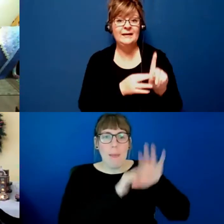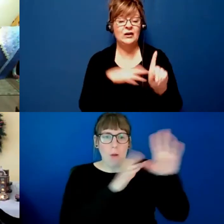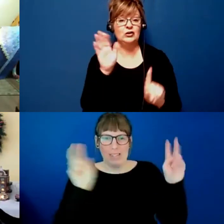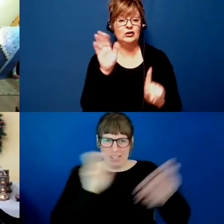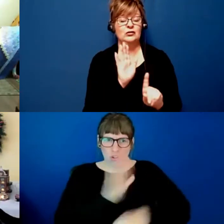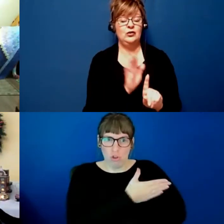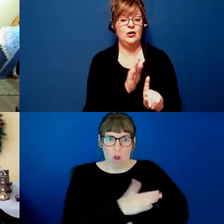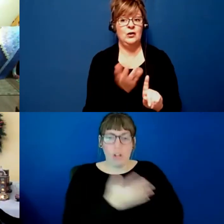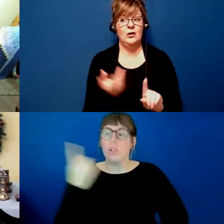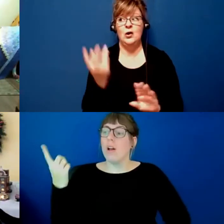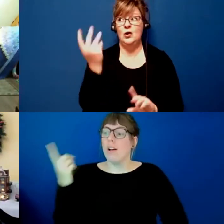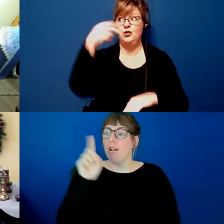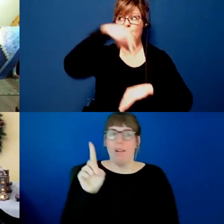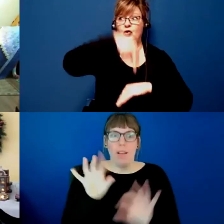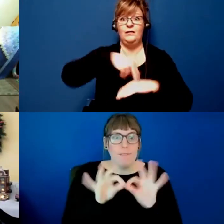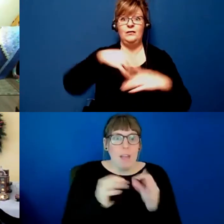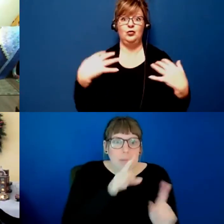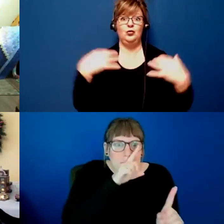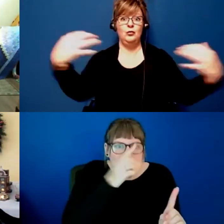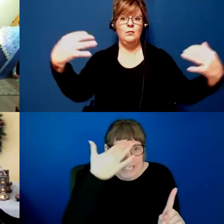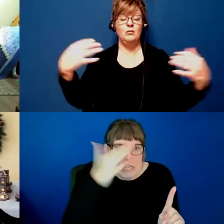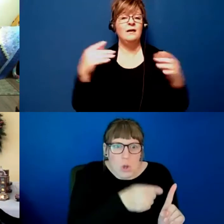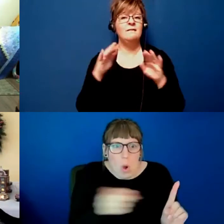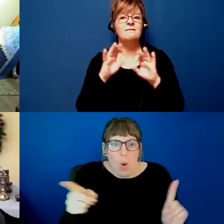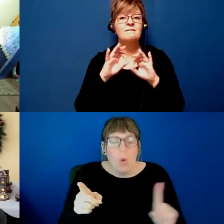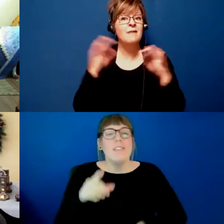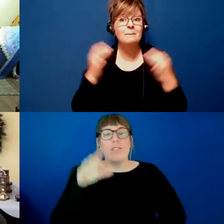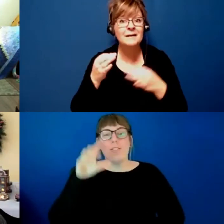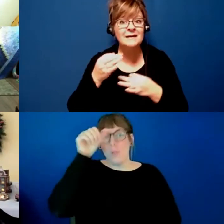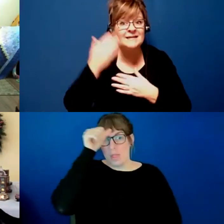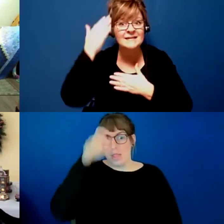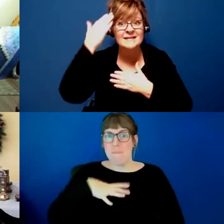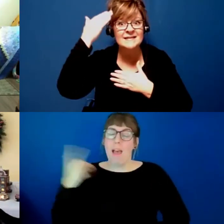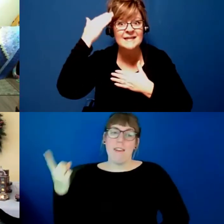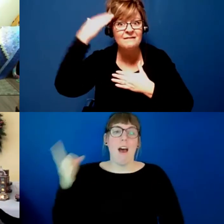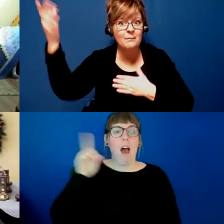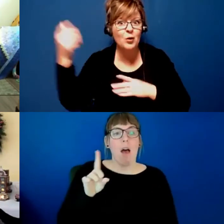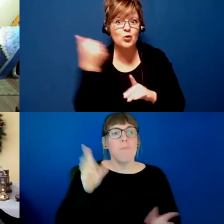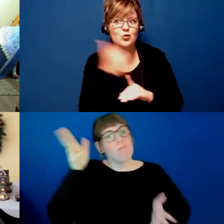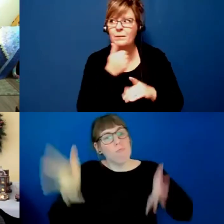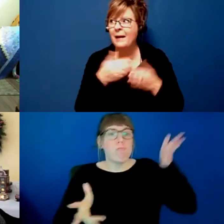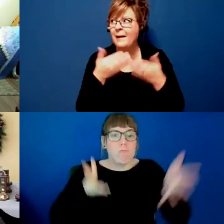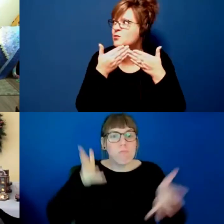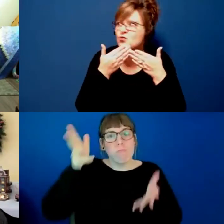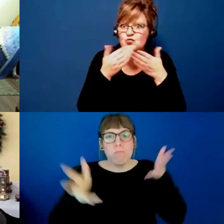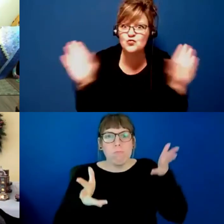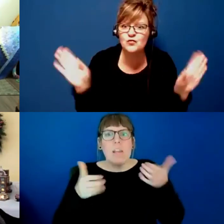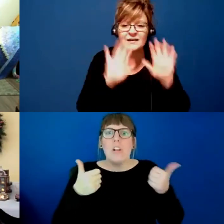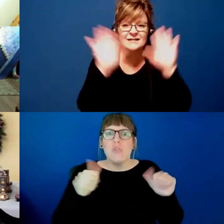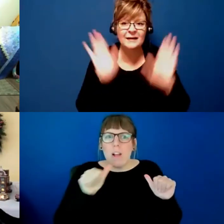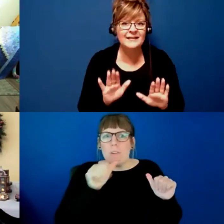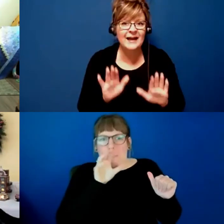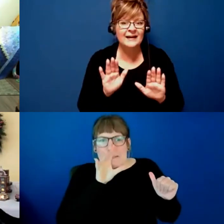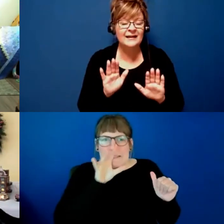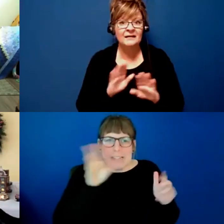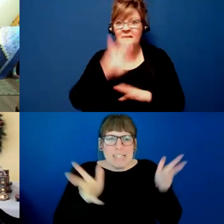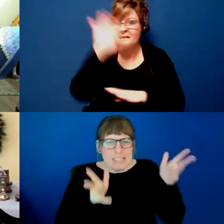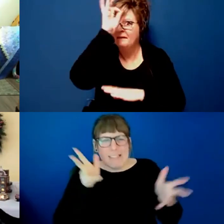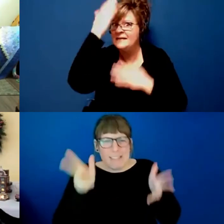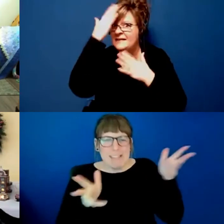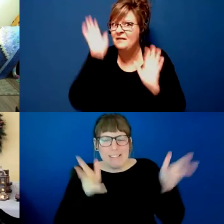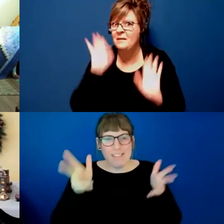His family didn't know he was going to be the one starting it off, and he actually started to try and vocalize as he was doing the